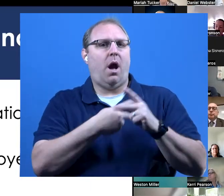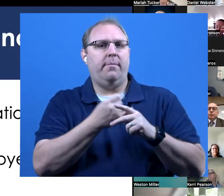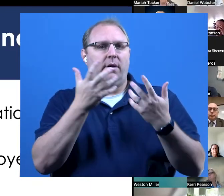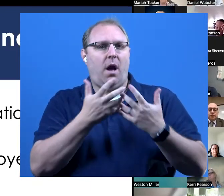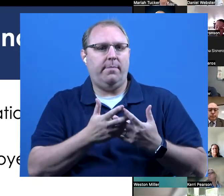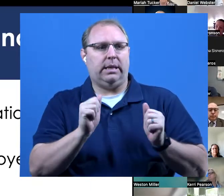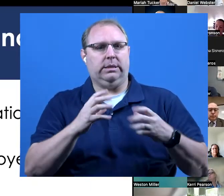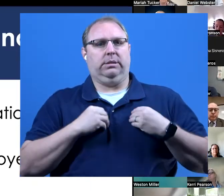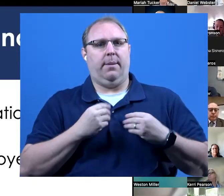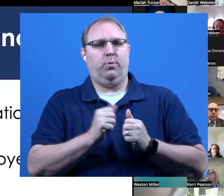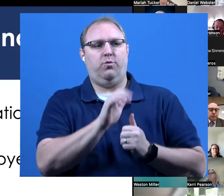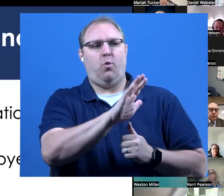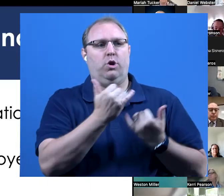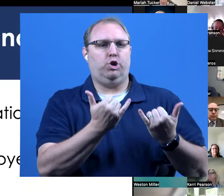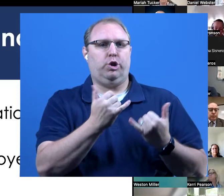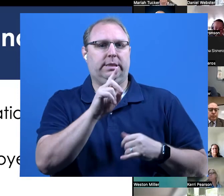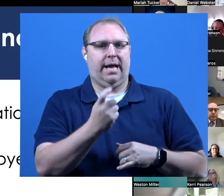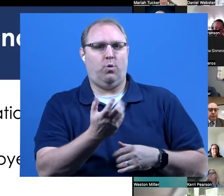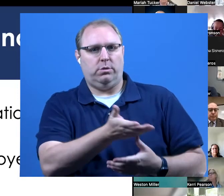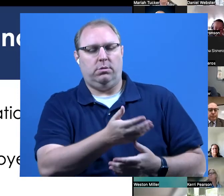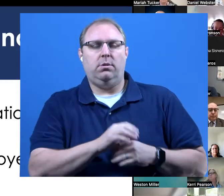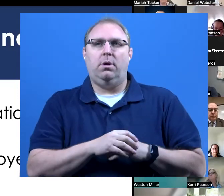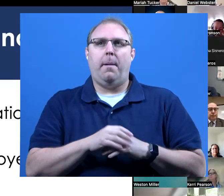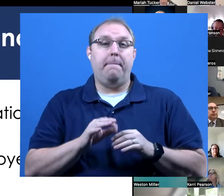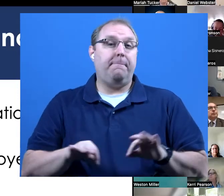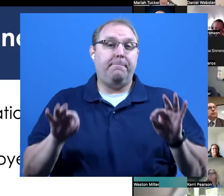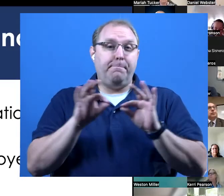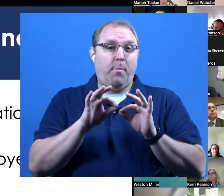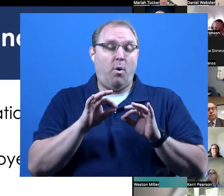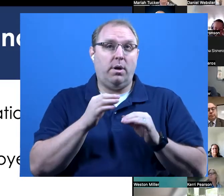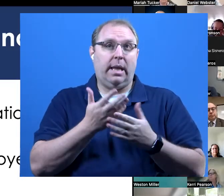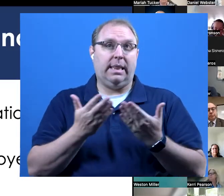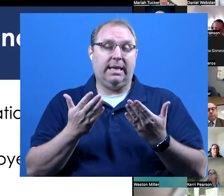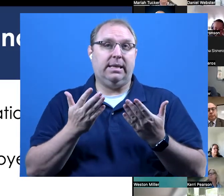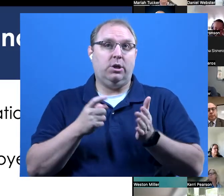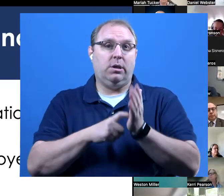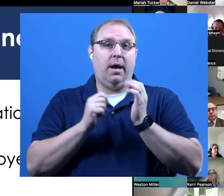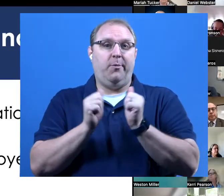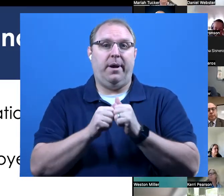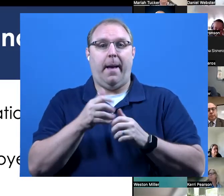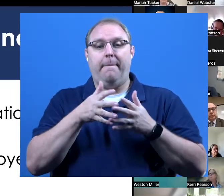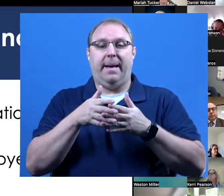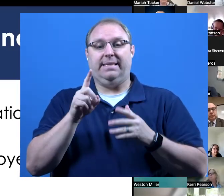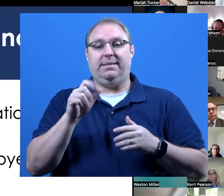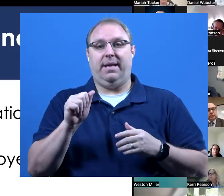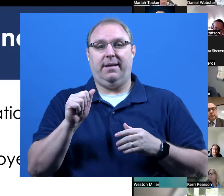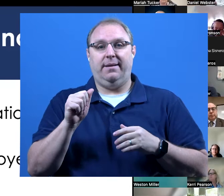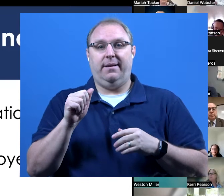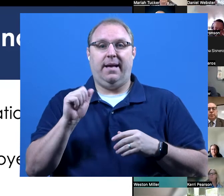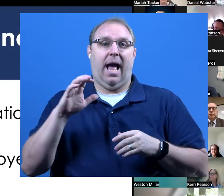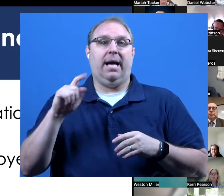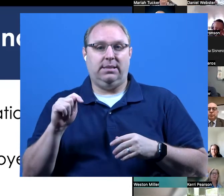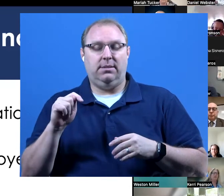with Disabilities Act is what's called help me out, Diane. An interactive process. Thank you. Helps me